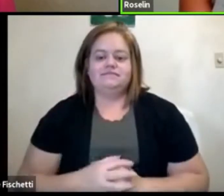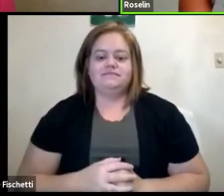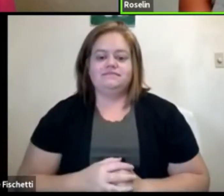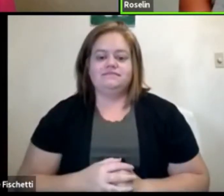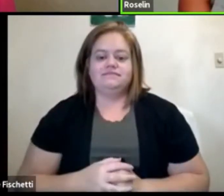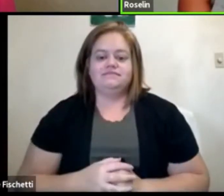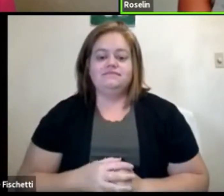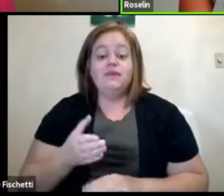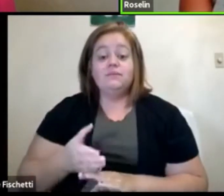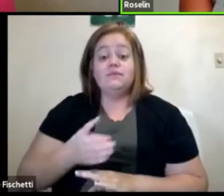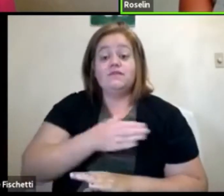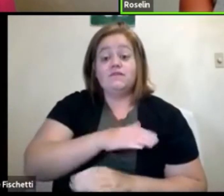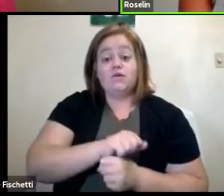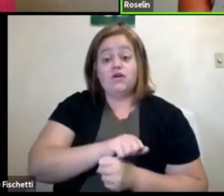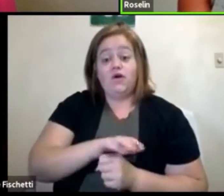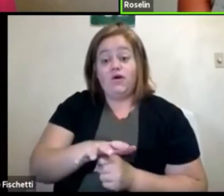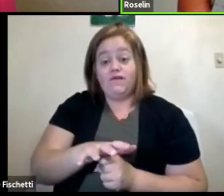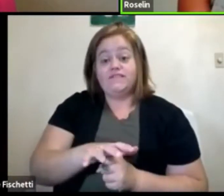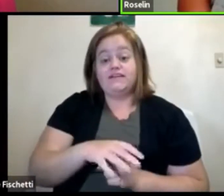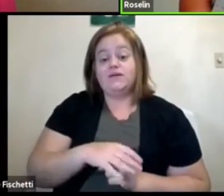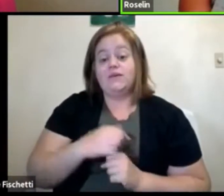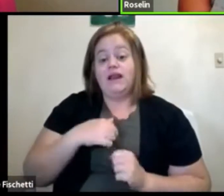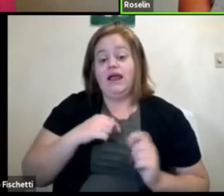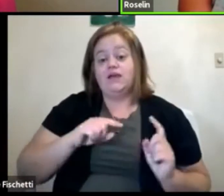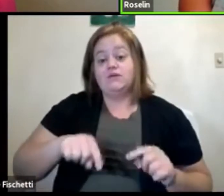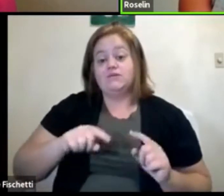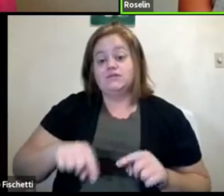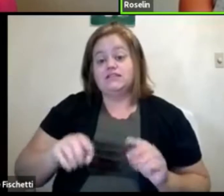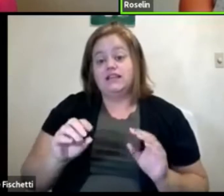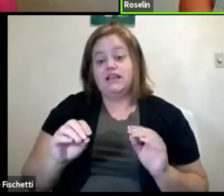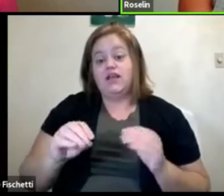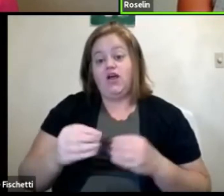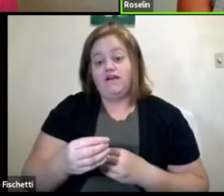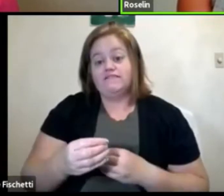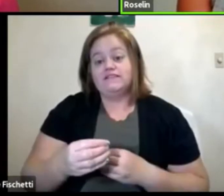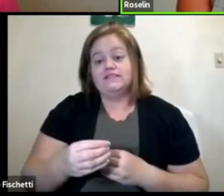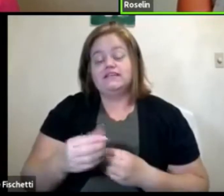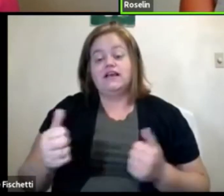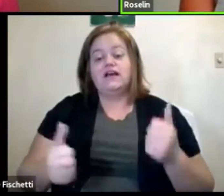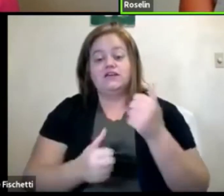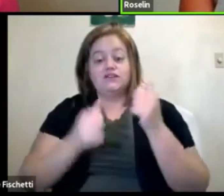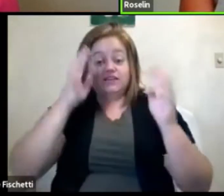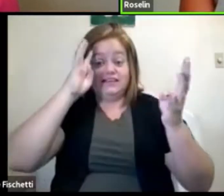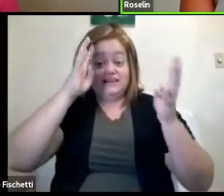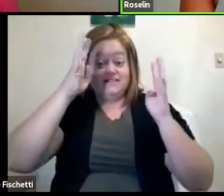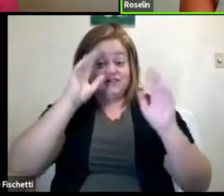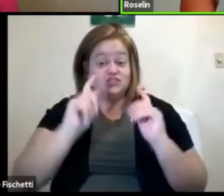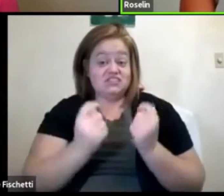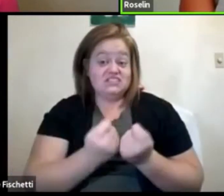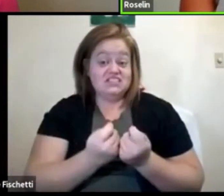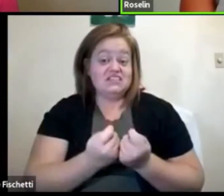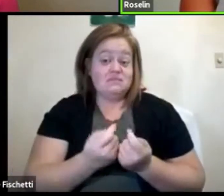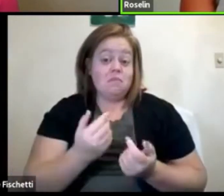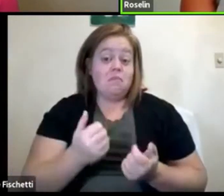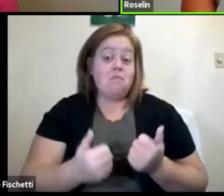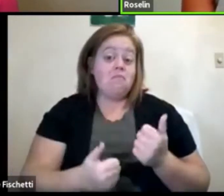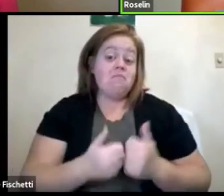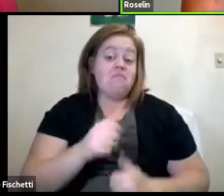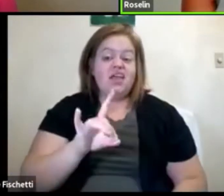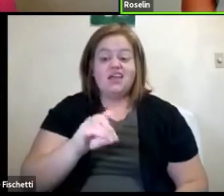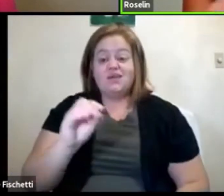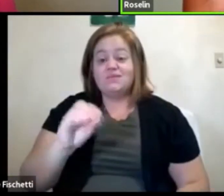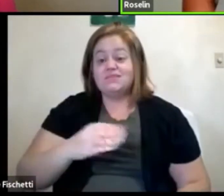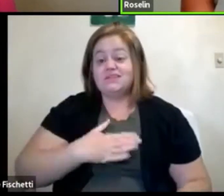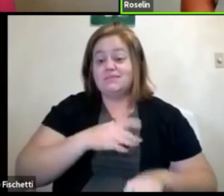that, when I was in the lipstick innovation team, then I was spending probably 80% of my time in the lab. So I was